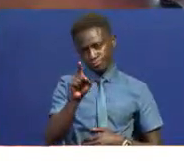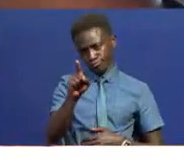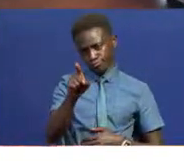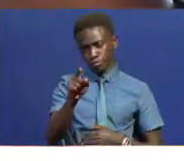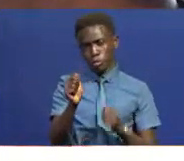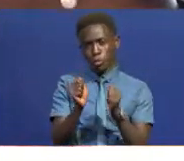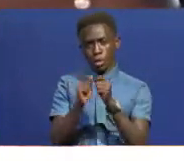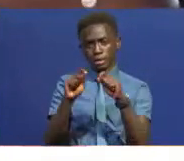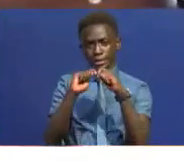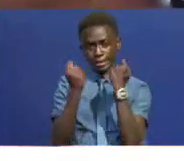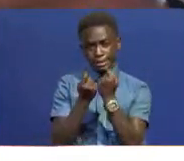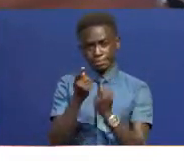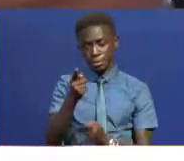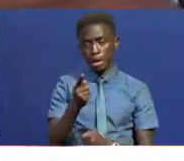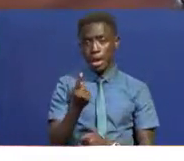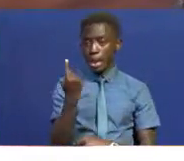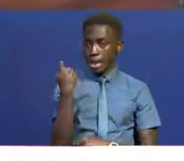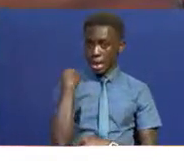the numbers have to come down.